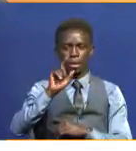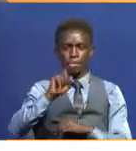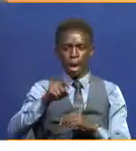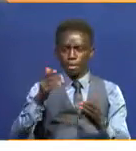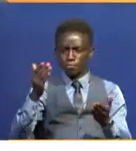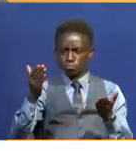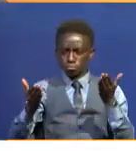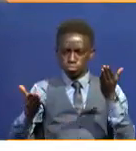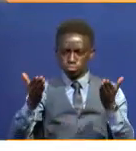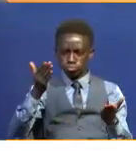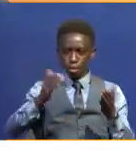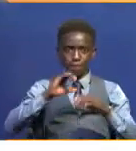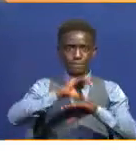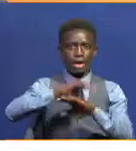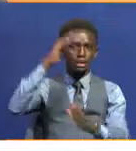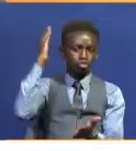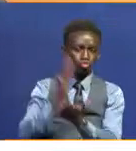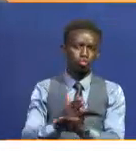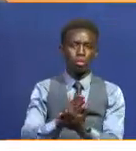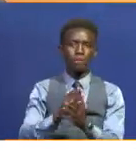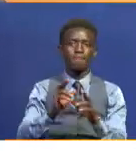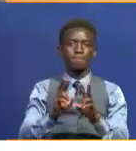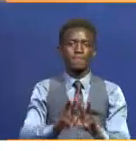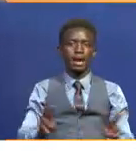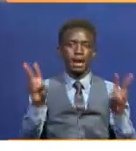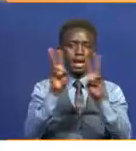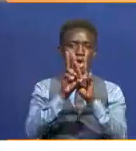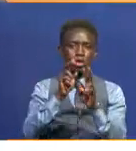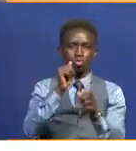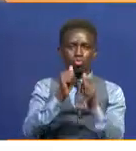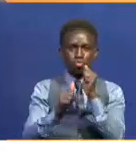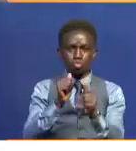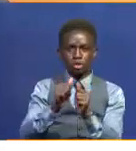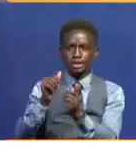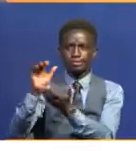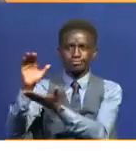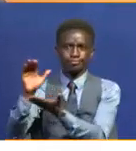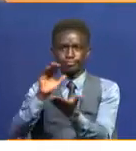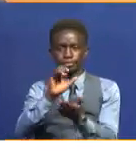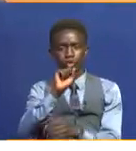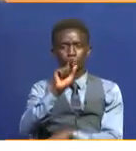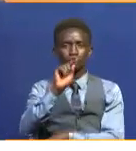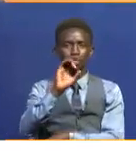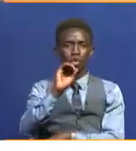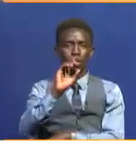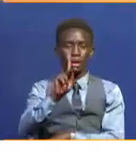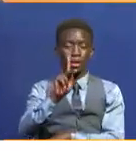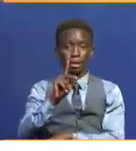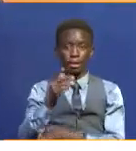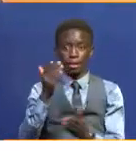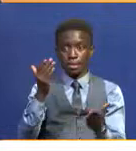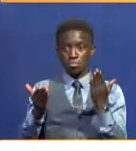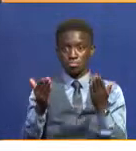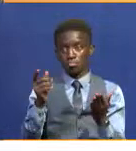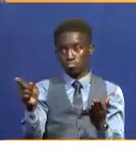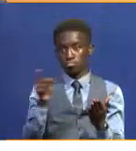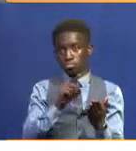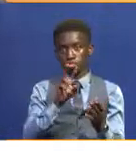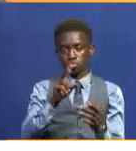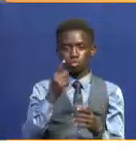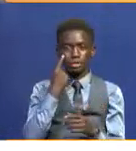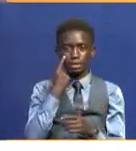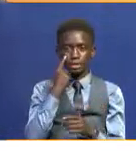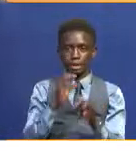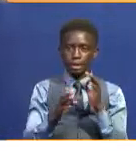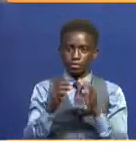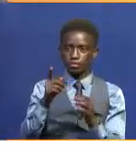value of a stock based on the analysis. And then based on the true value, then you can determine whether is it underpriced, is it